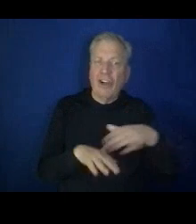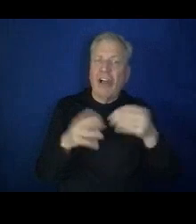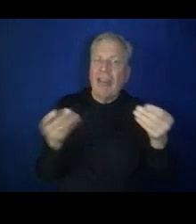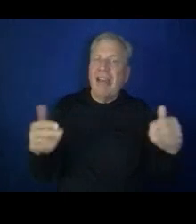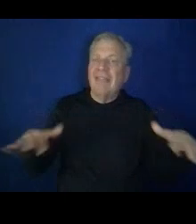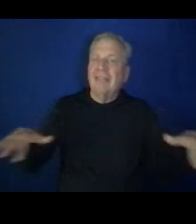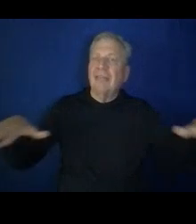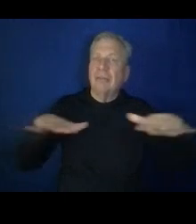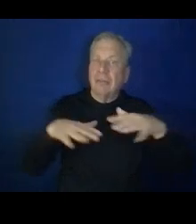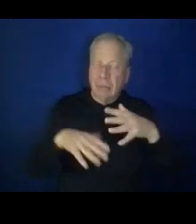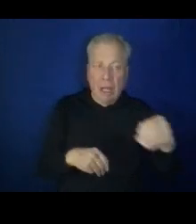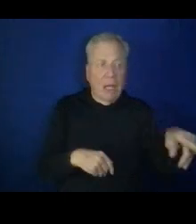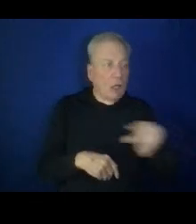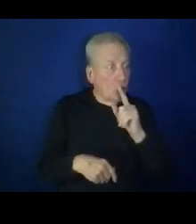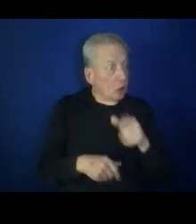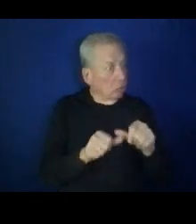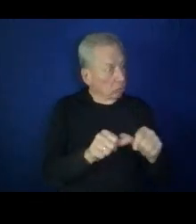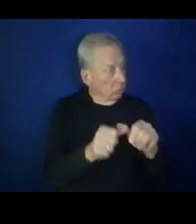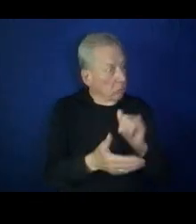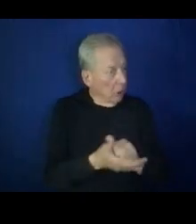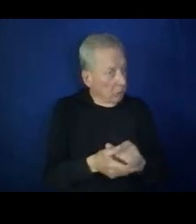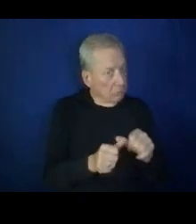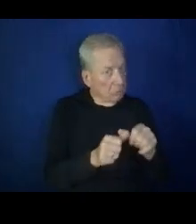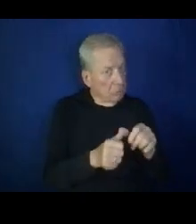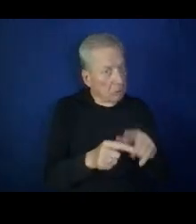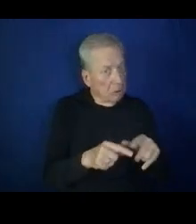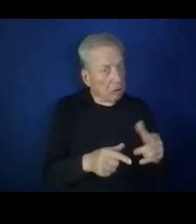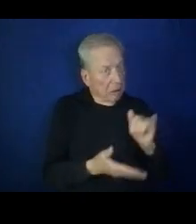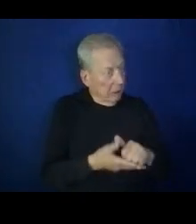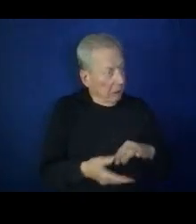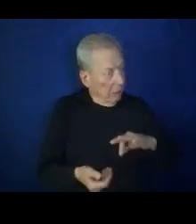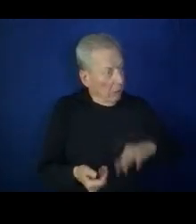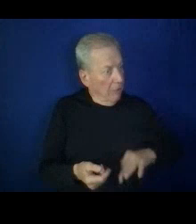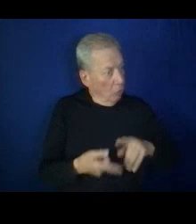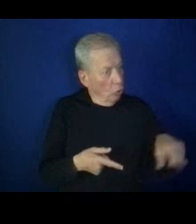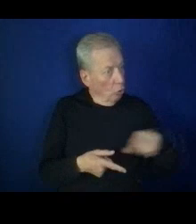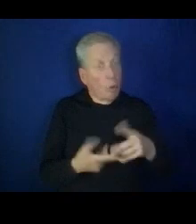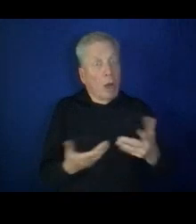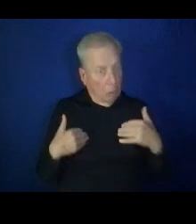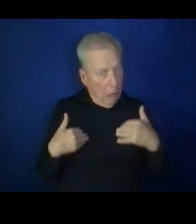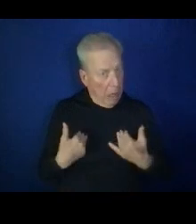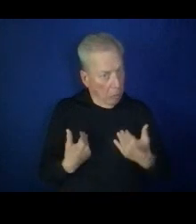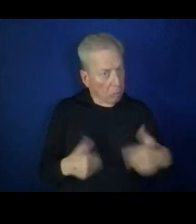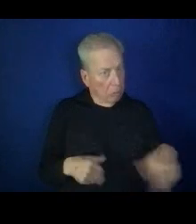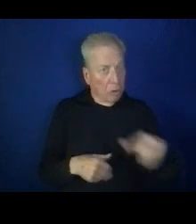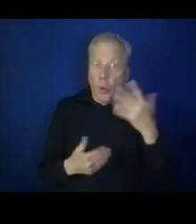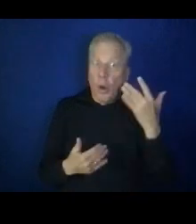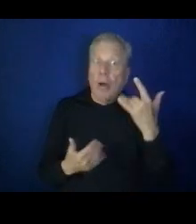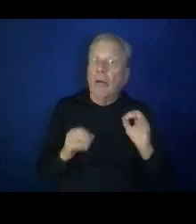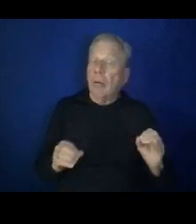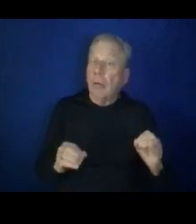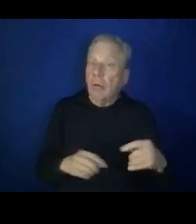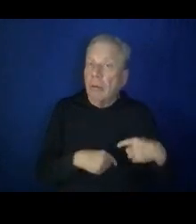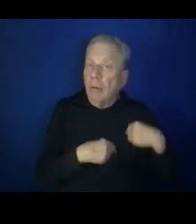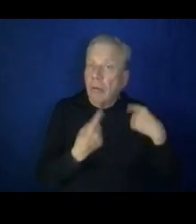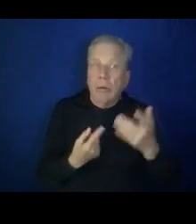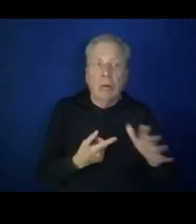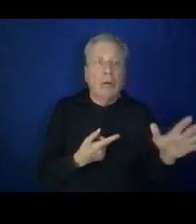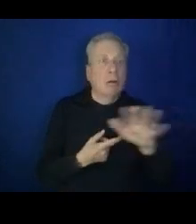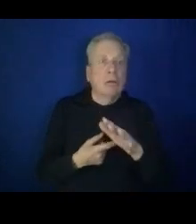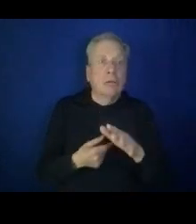farming the Lamar Valley. That's a benefit to the animal because their milk, their